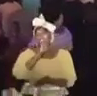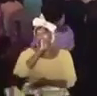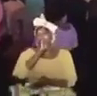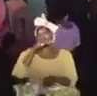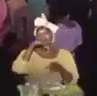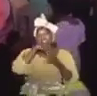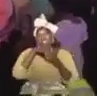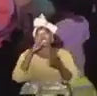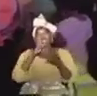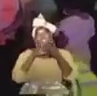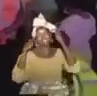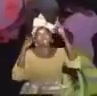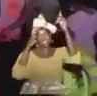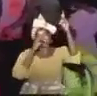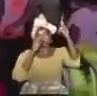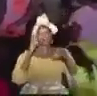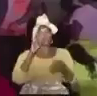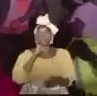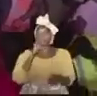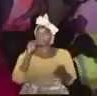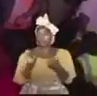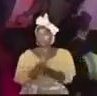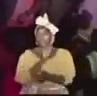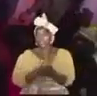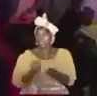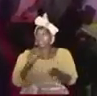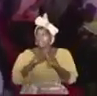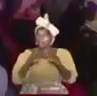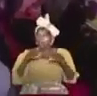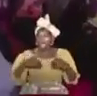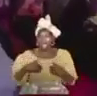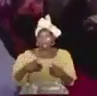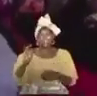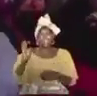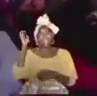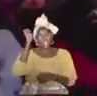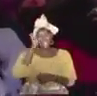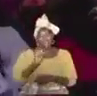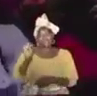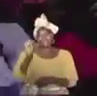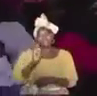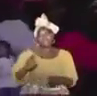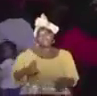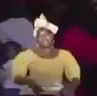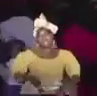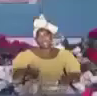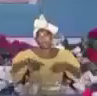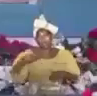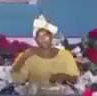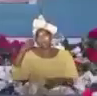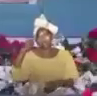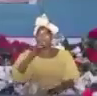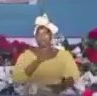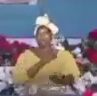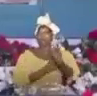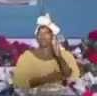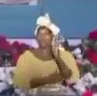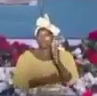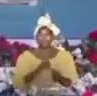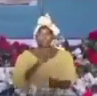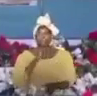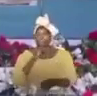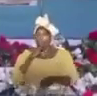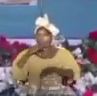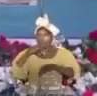him should not perish but have everlasting life. Verse 17 says, for God did not send his Son into the